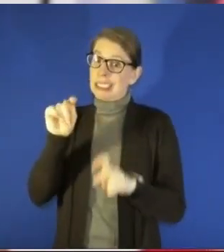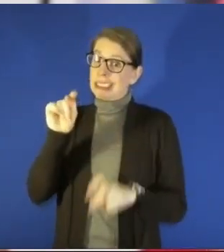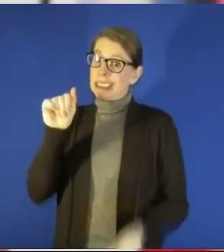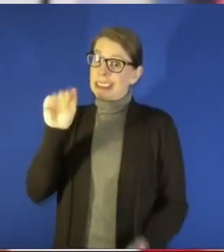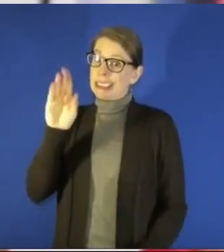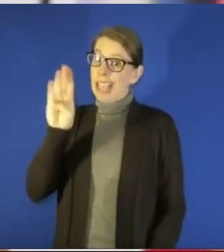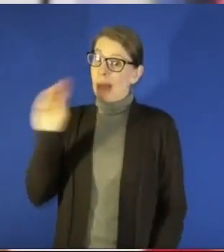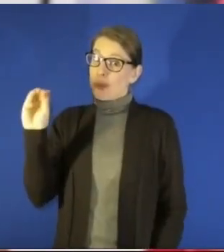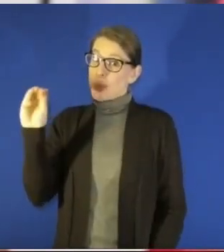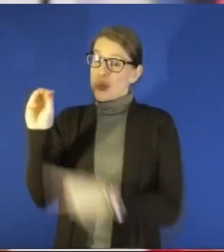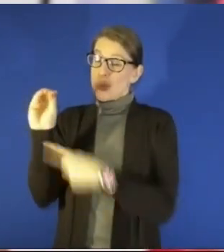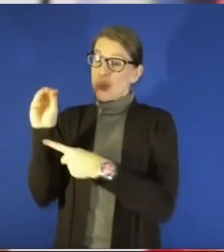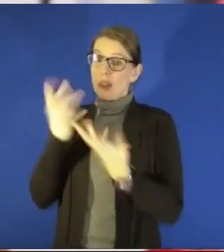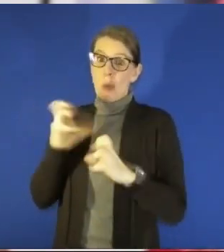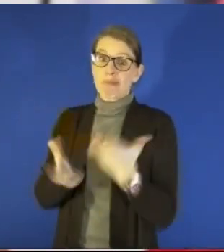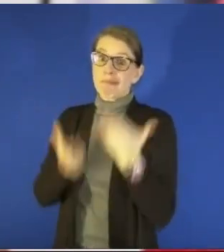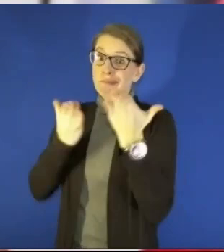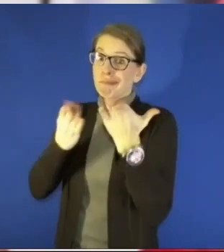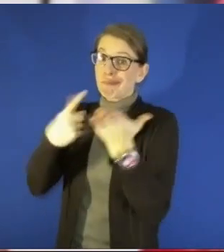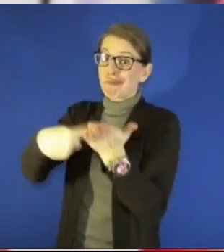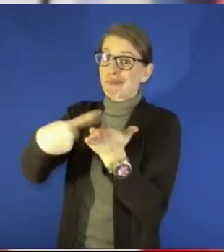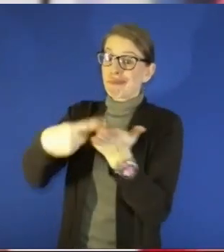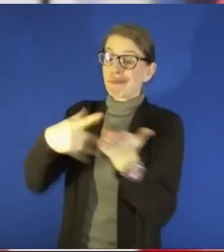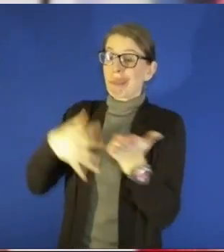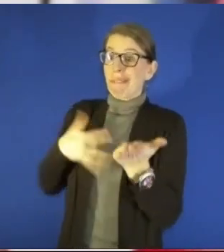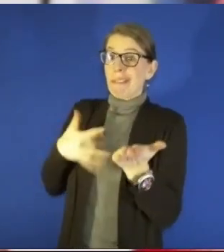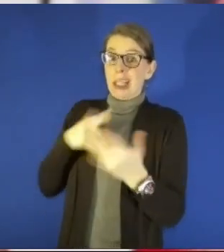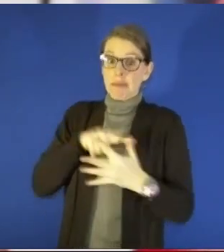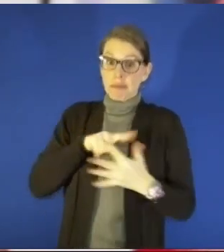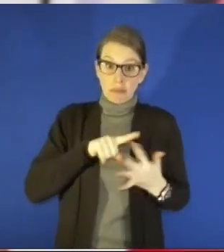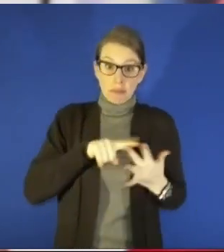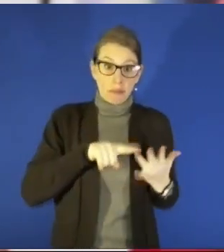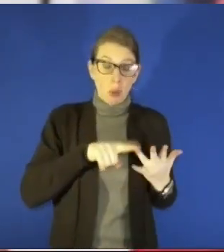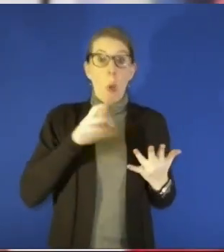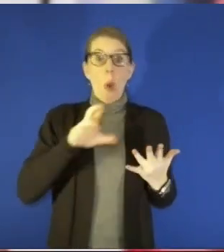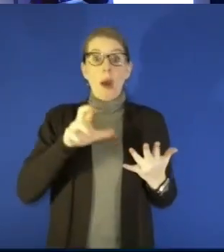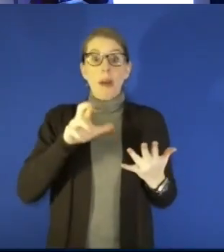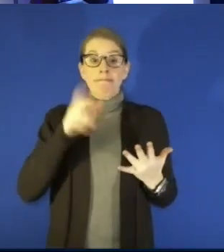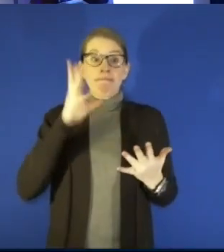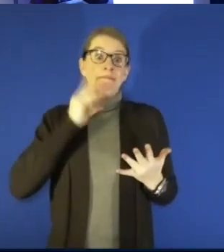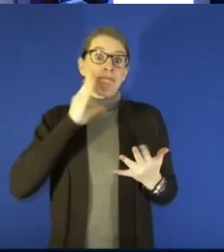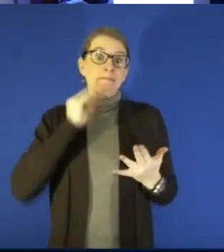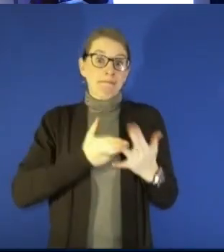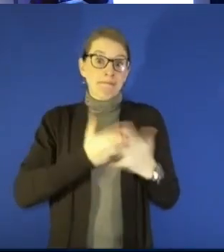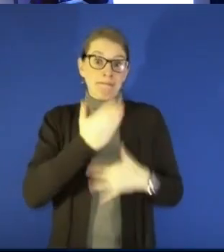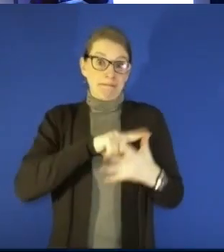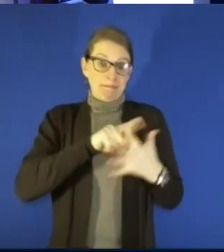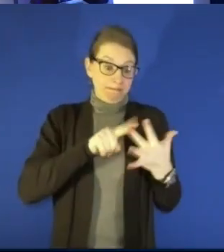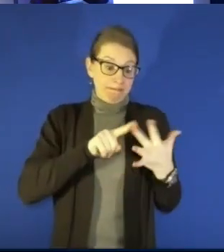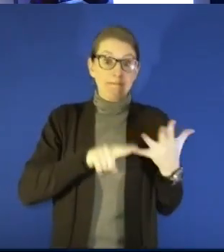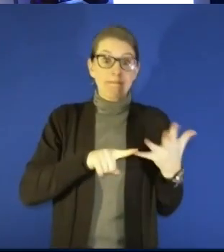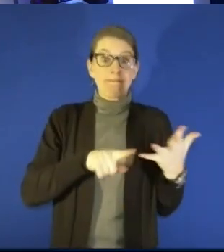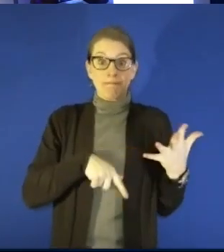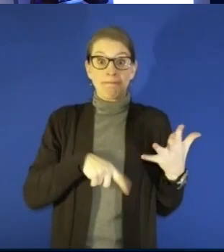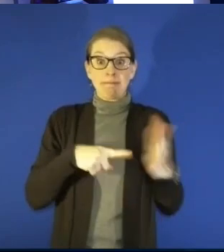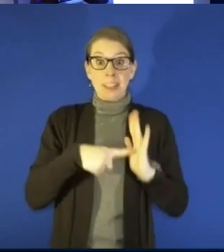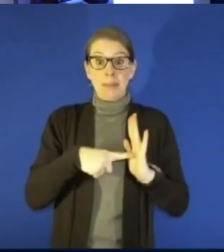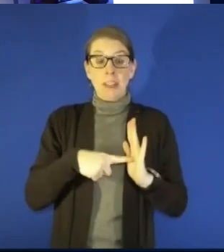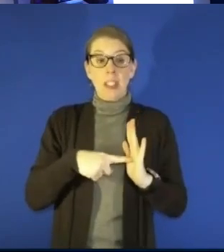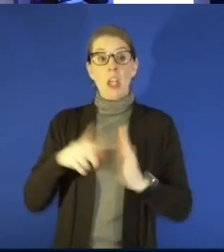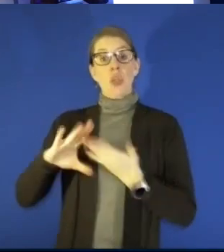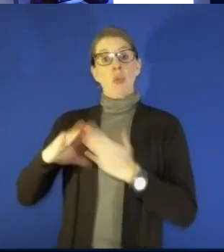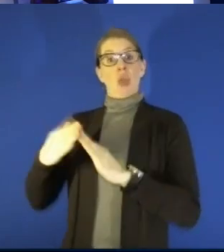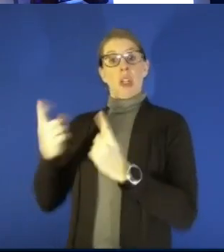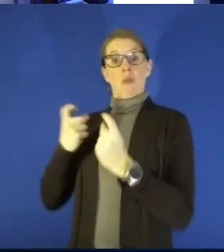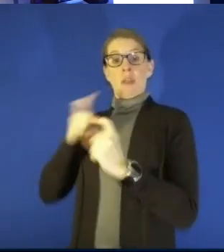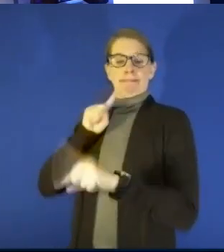them up and admit that they're actually feeling them or going through them. We're going to get to some community questions, but Dr. Castro, I mean, it's